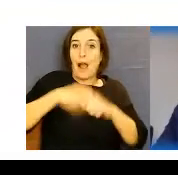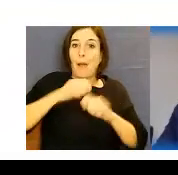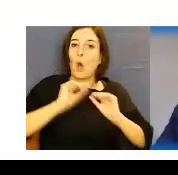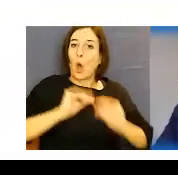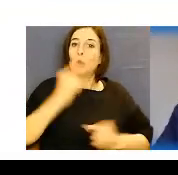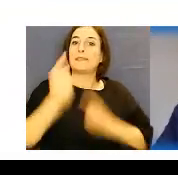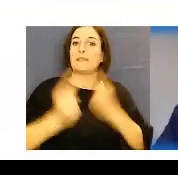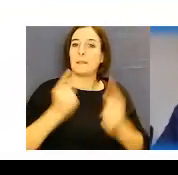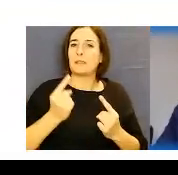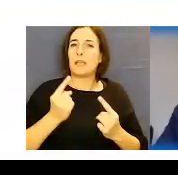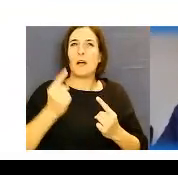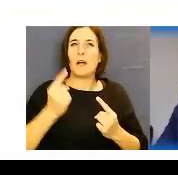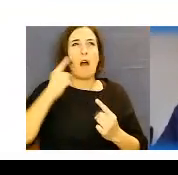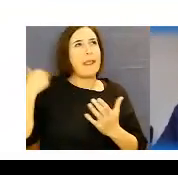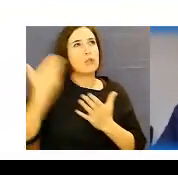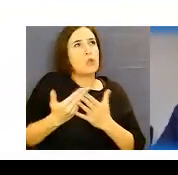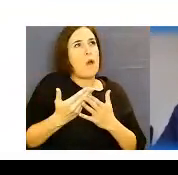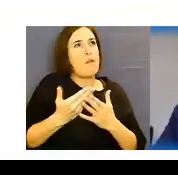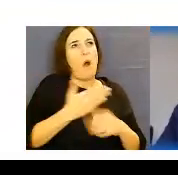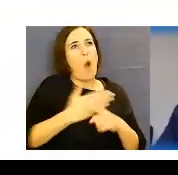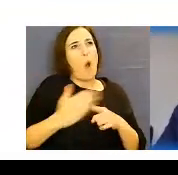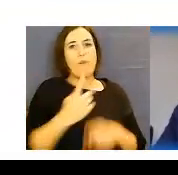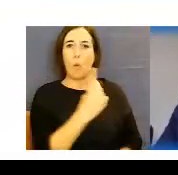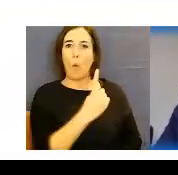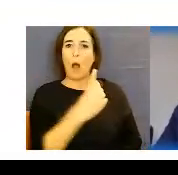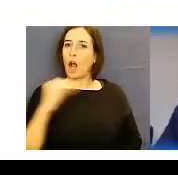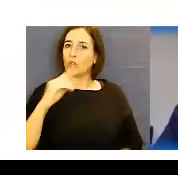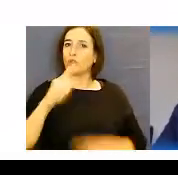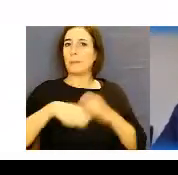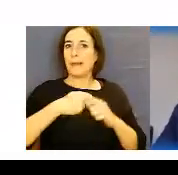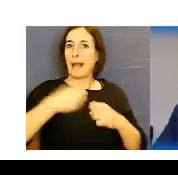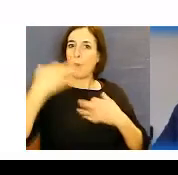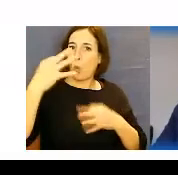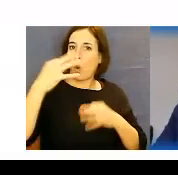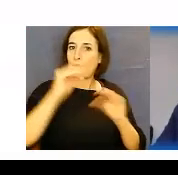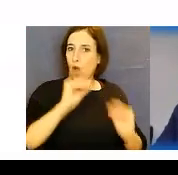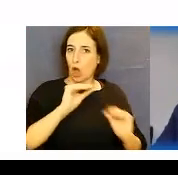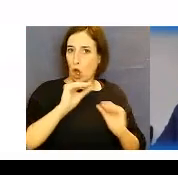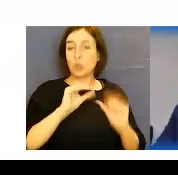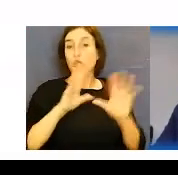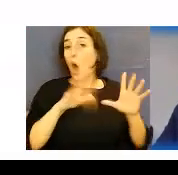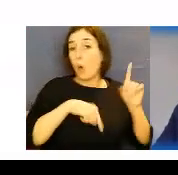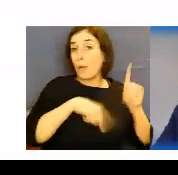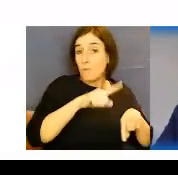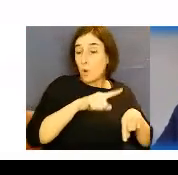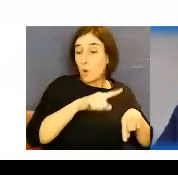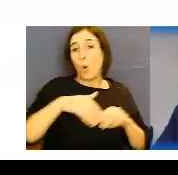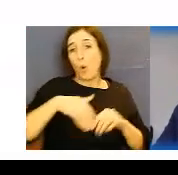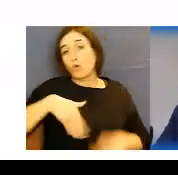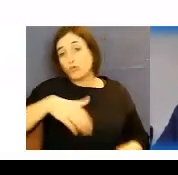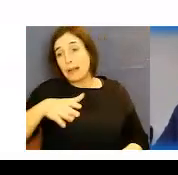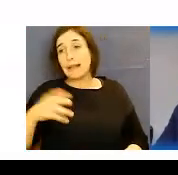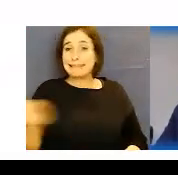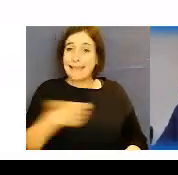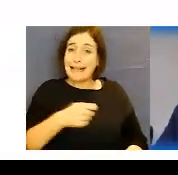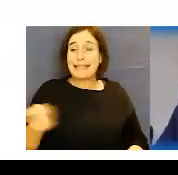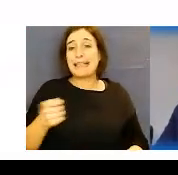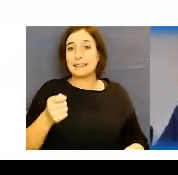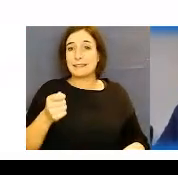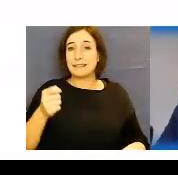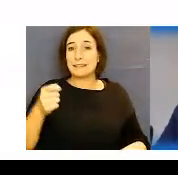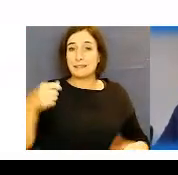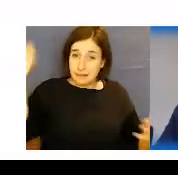date. Not just football, but, you know, cricket. We even had tennis. And we developed about over 500 plays over the years. And